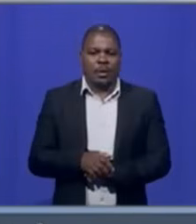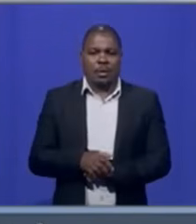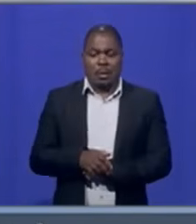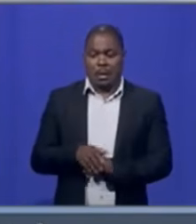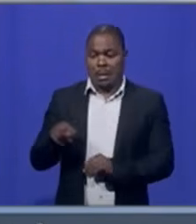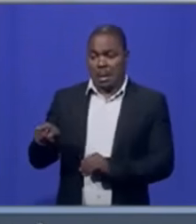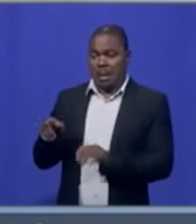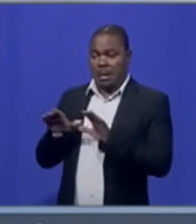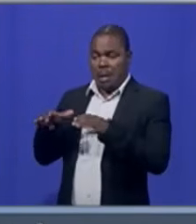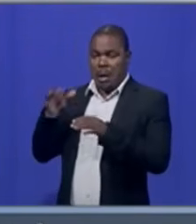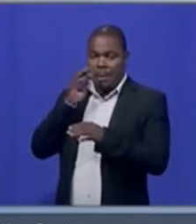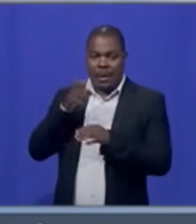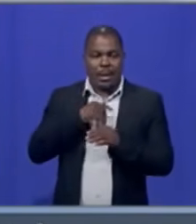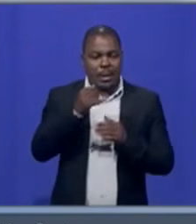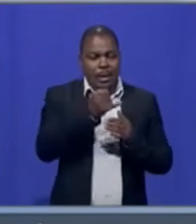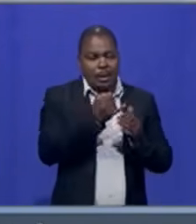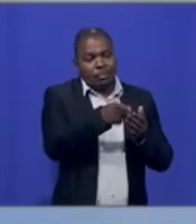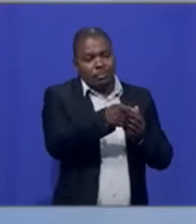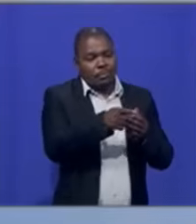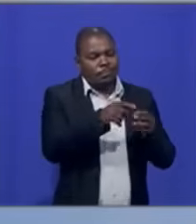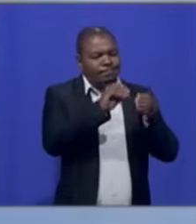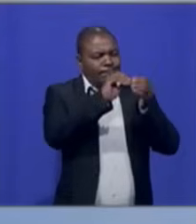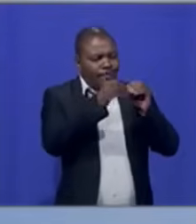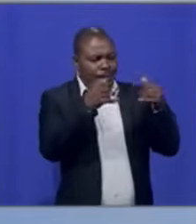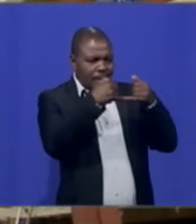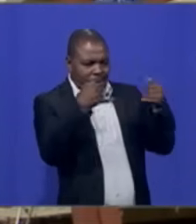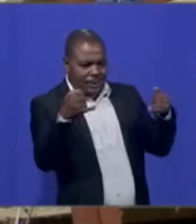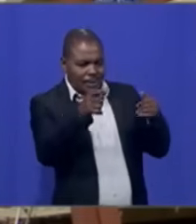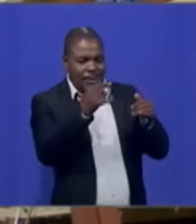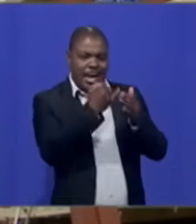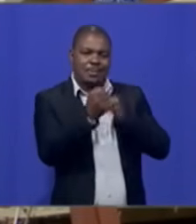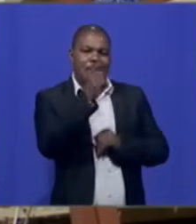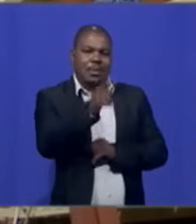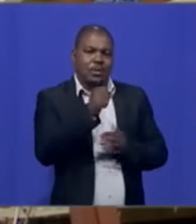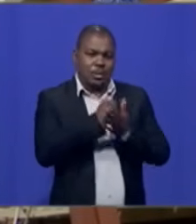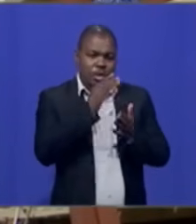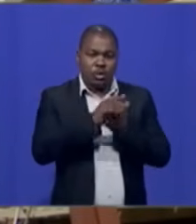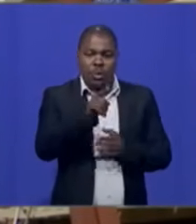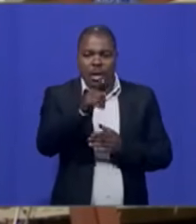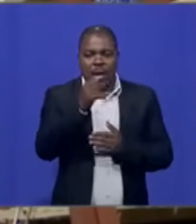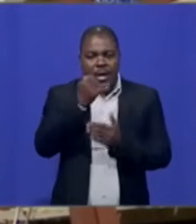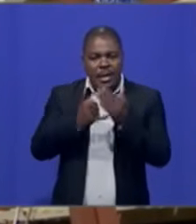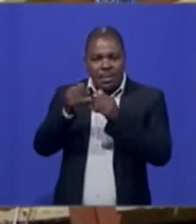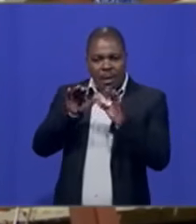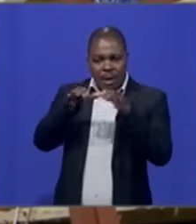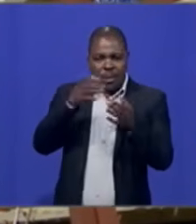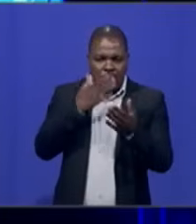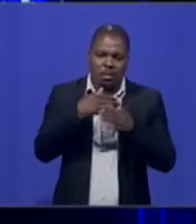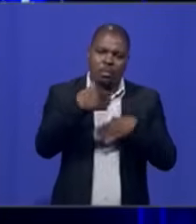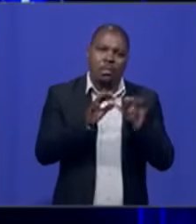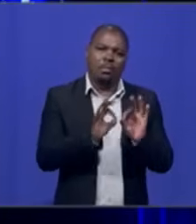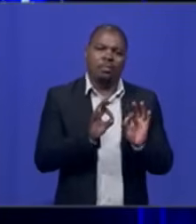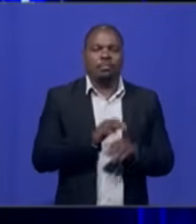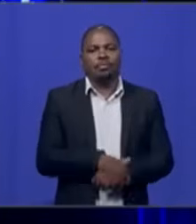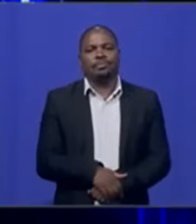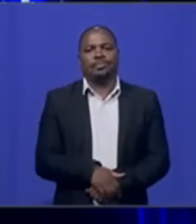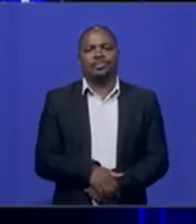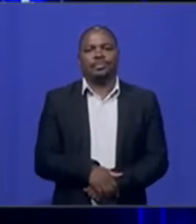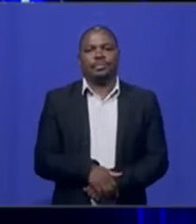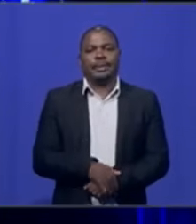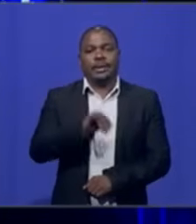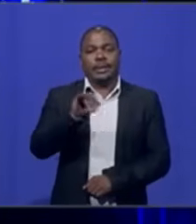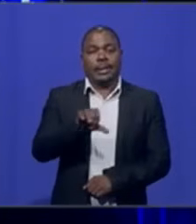o phahameng o tlameha ho ikemela ka botlalo ho ntlafatsa toka e feletseng bakeng sa bahlahisi ba batjha ba motlakase. Jwale ha re